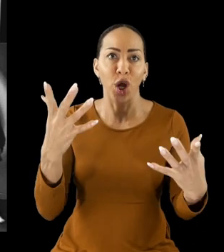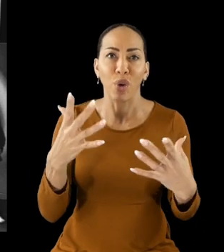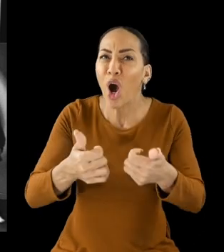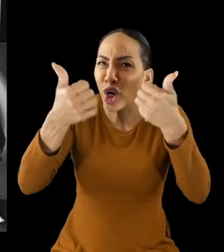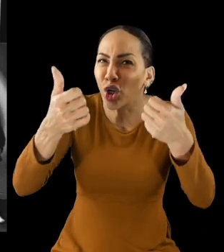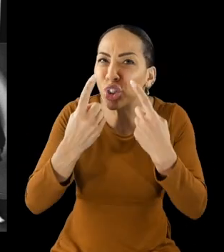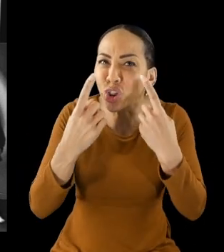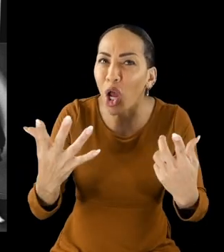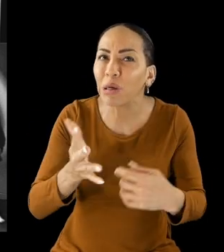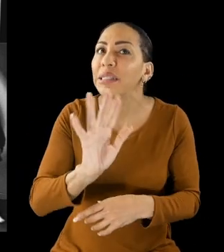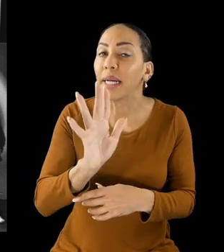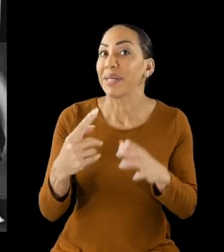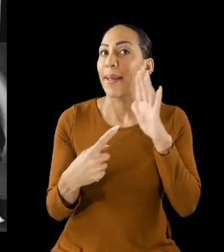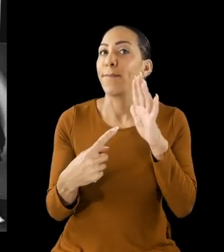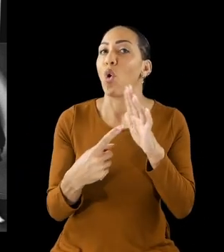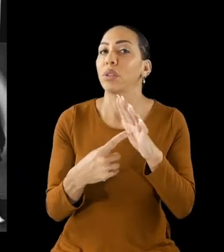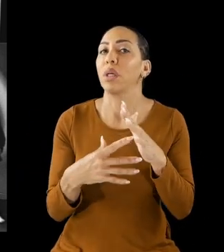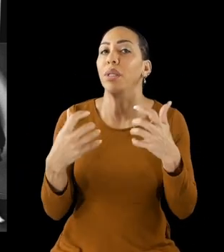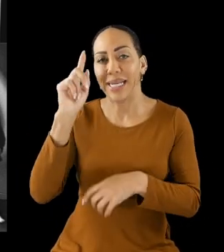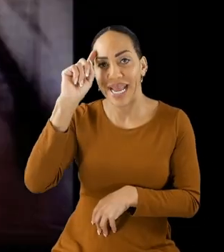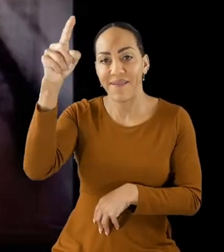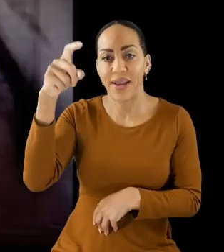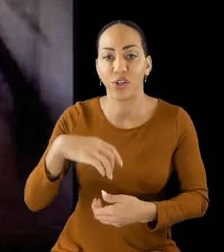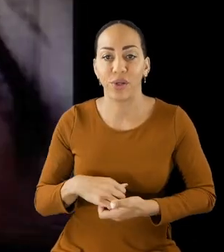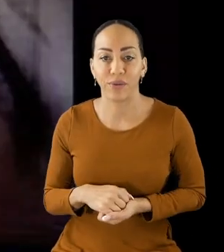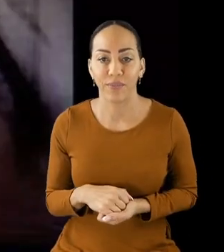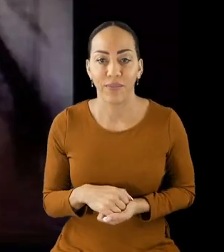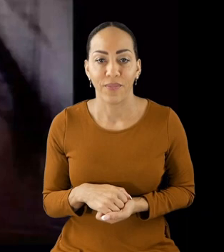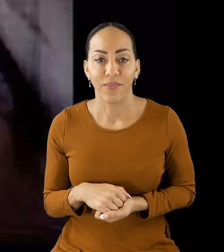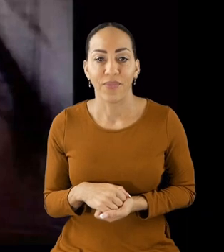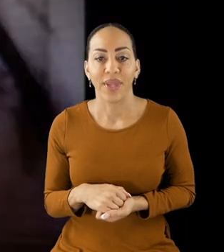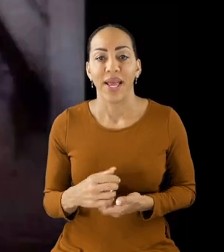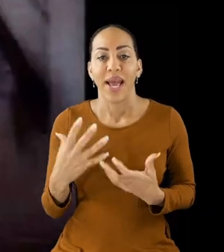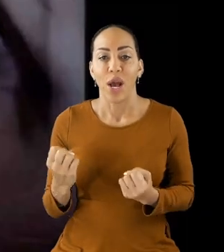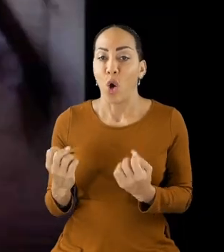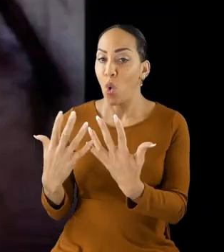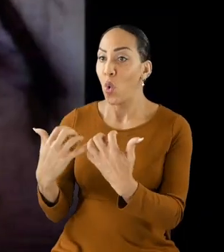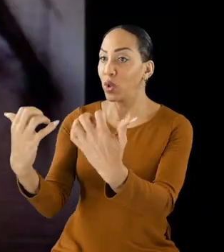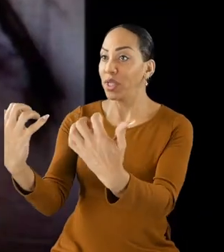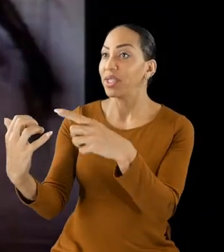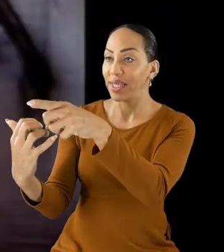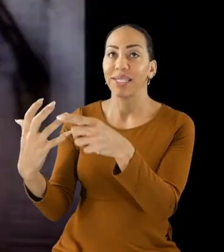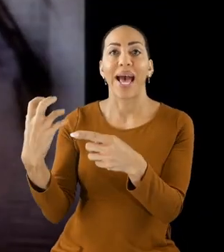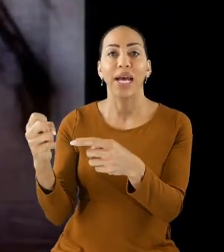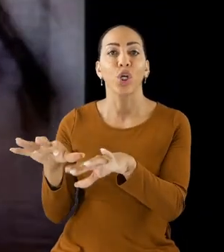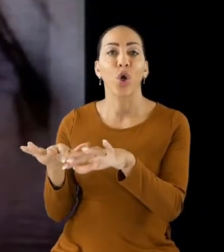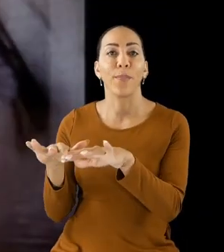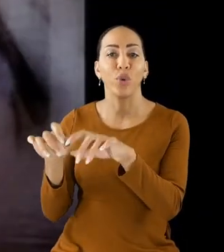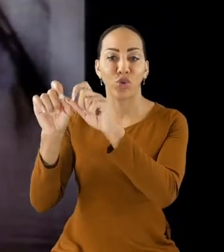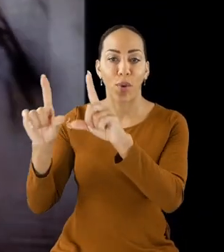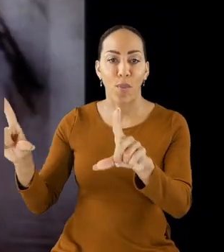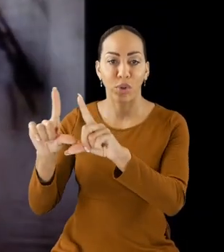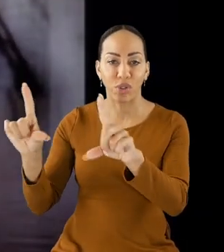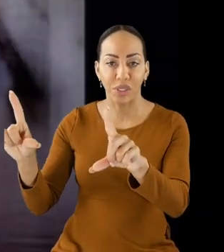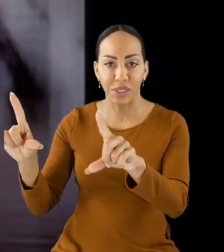wasn't particularly, but it was quite important in its innovation. On the web audience's computer monitors, a video window